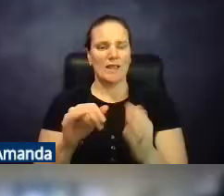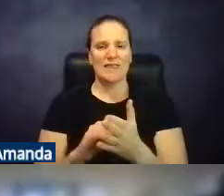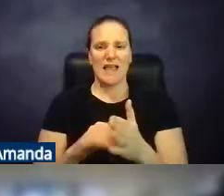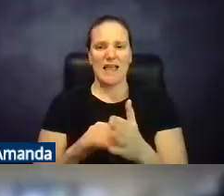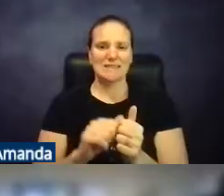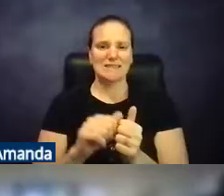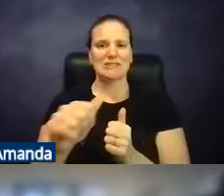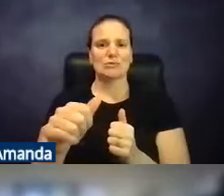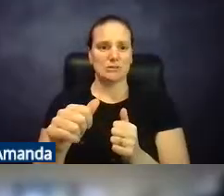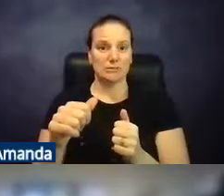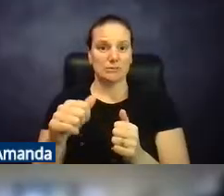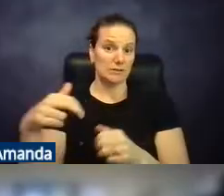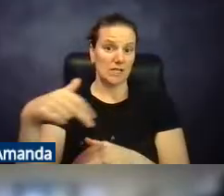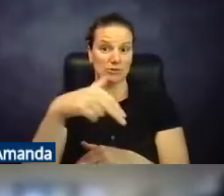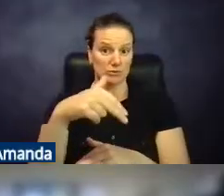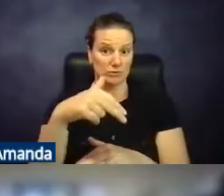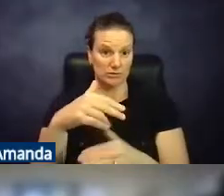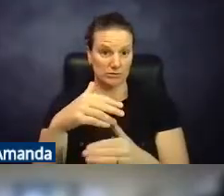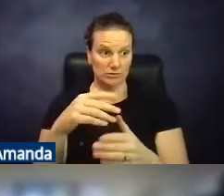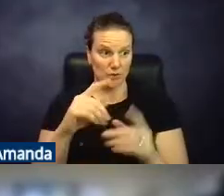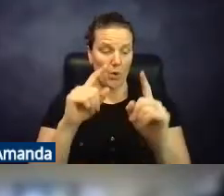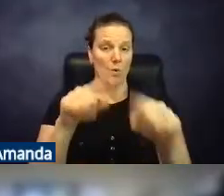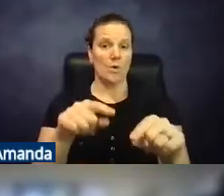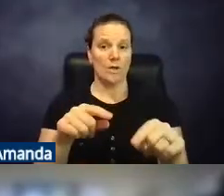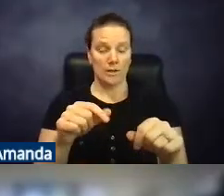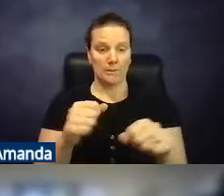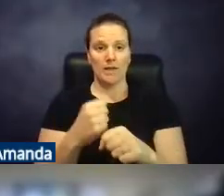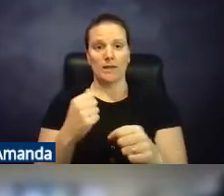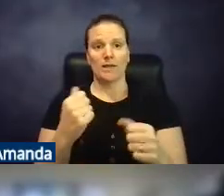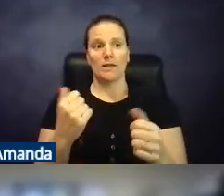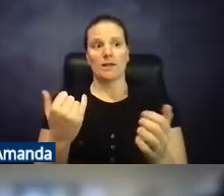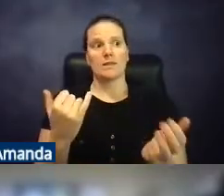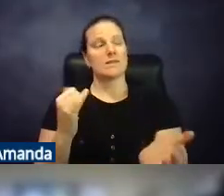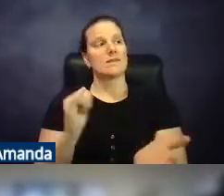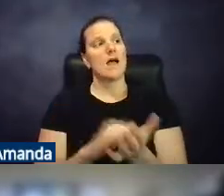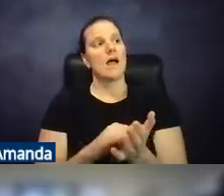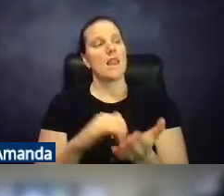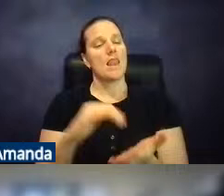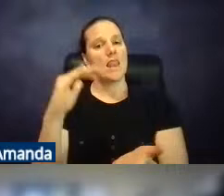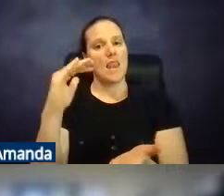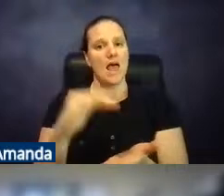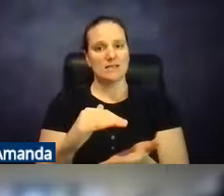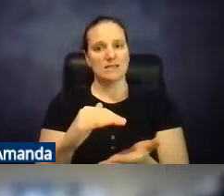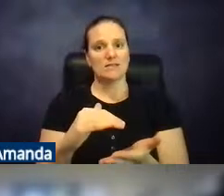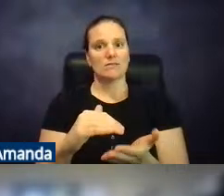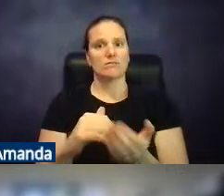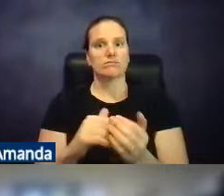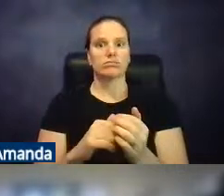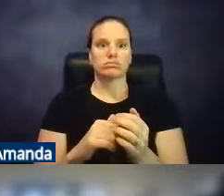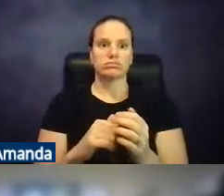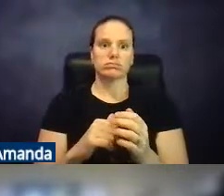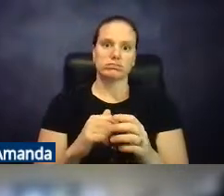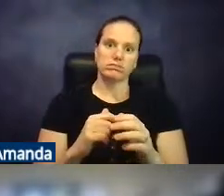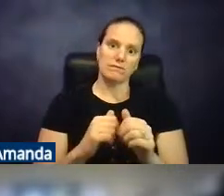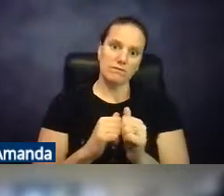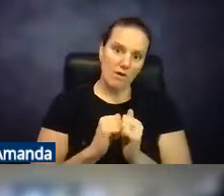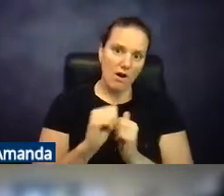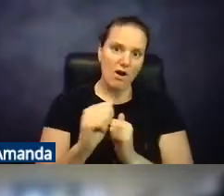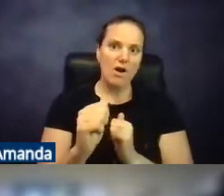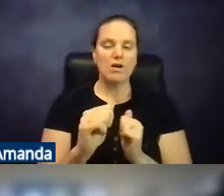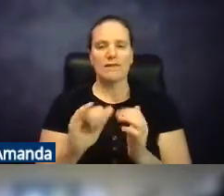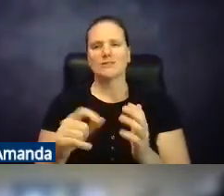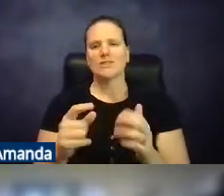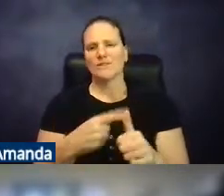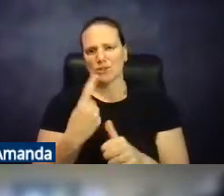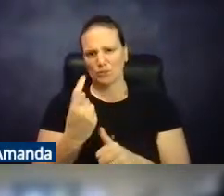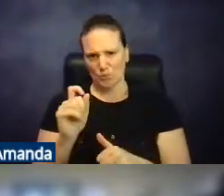the pedestrians are going, making it less of a trek? That's the first question. And